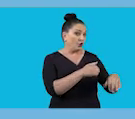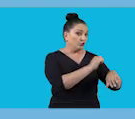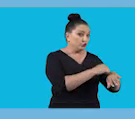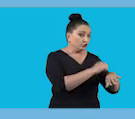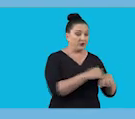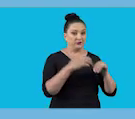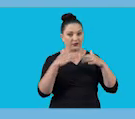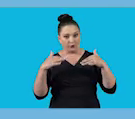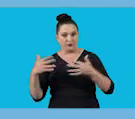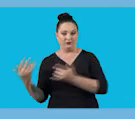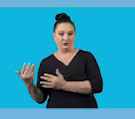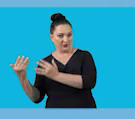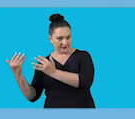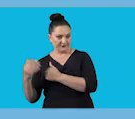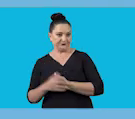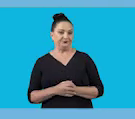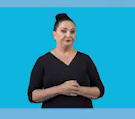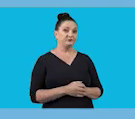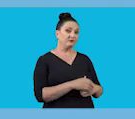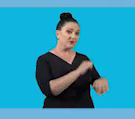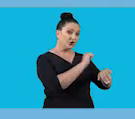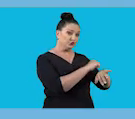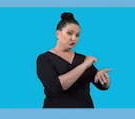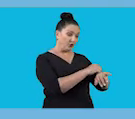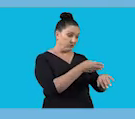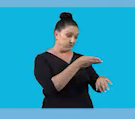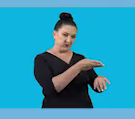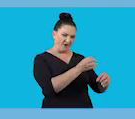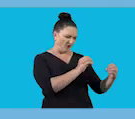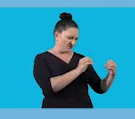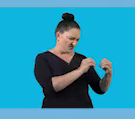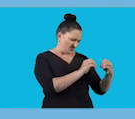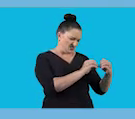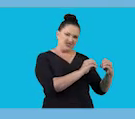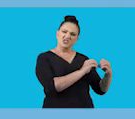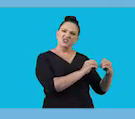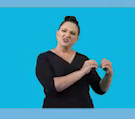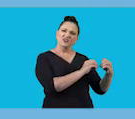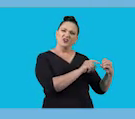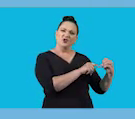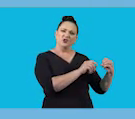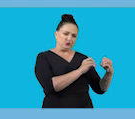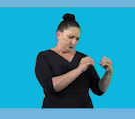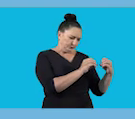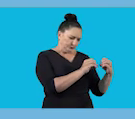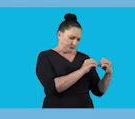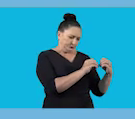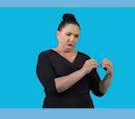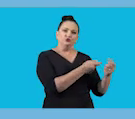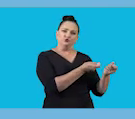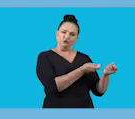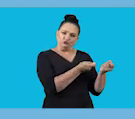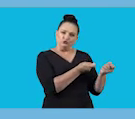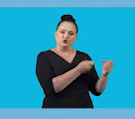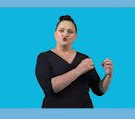of the solid, a liquid, and a gas? So in a solid, the force of attraction between the particles, it is very